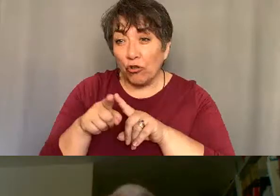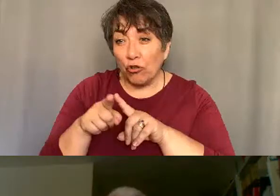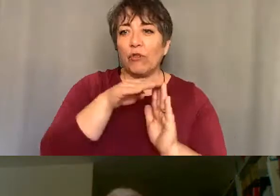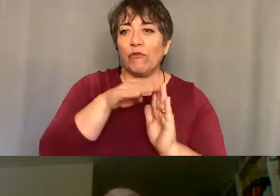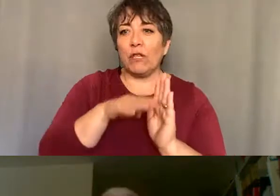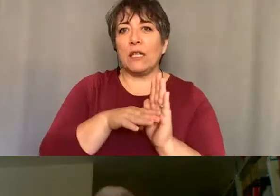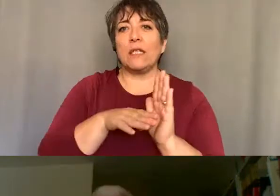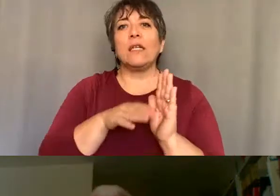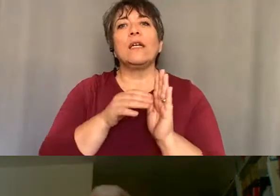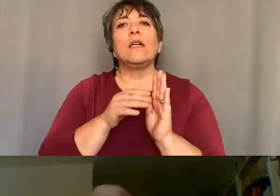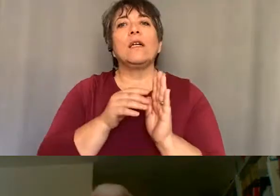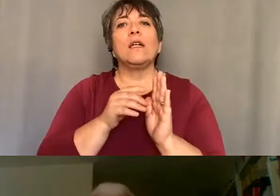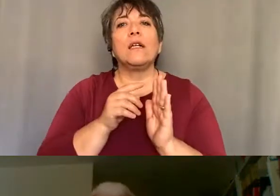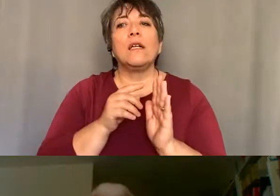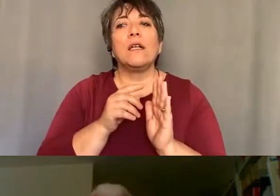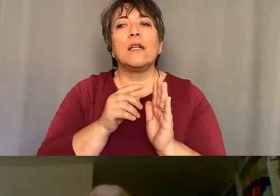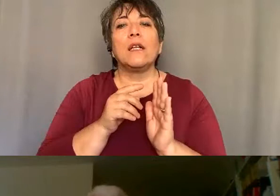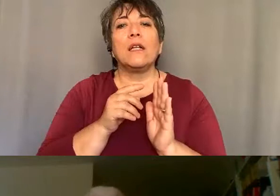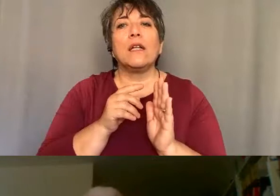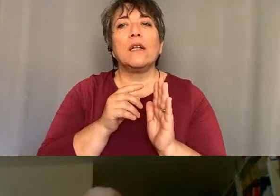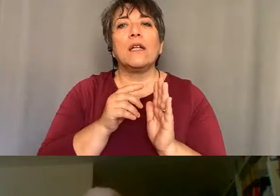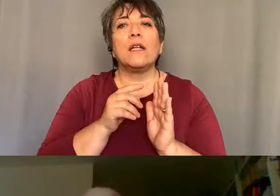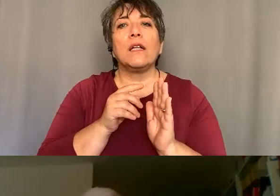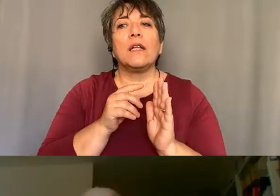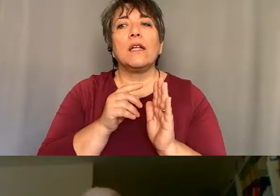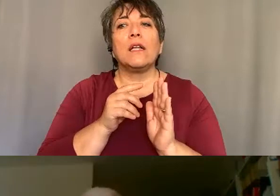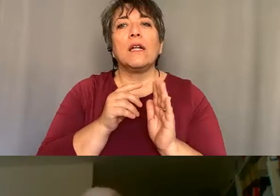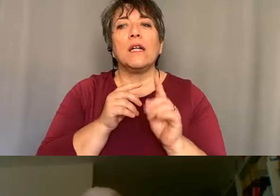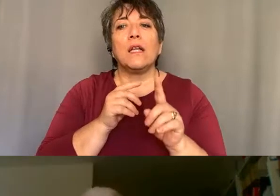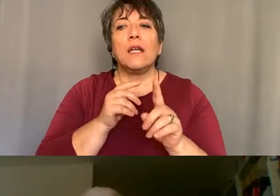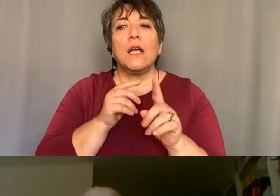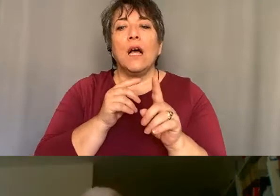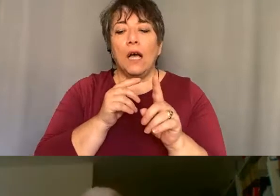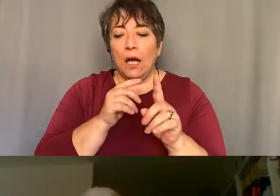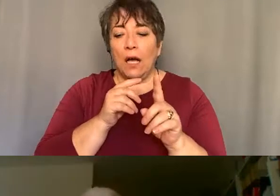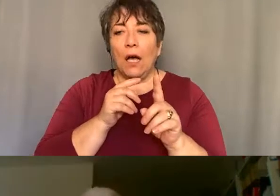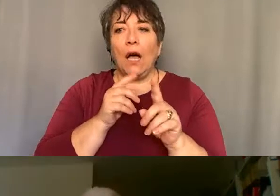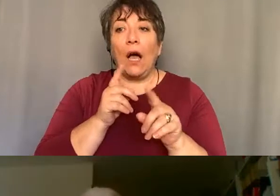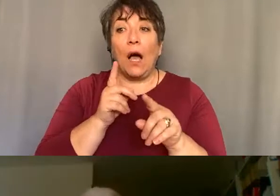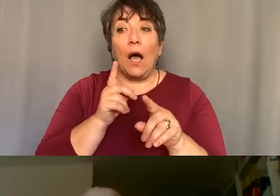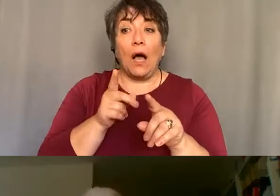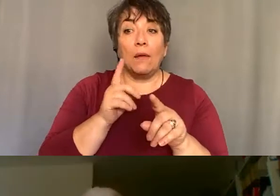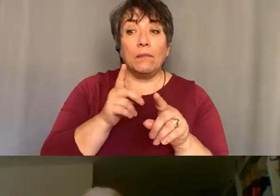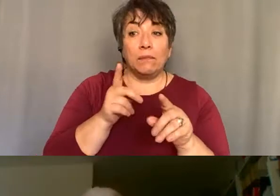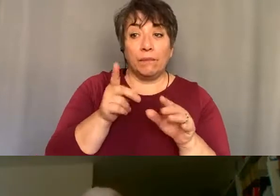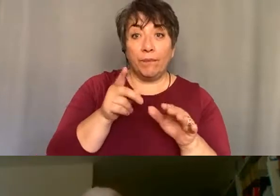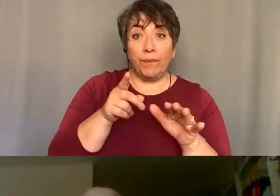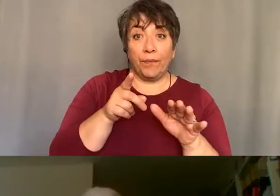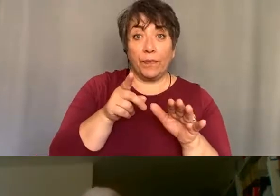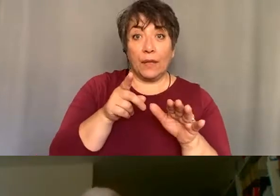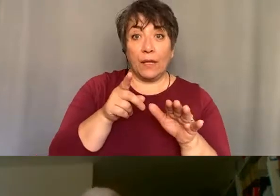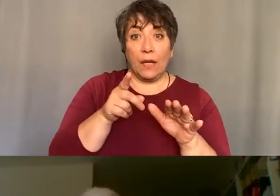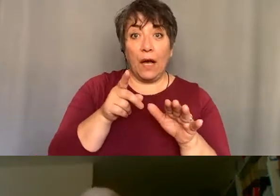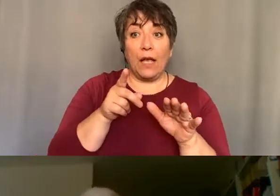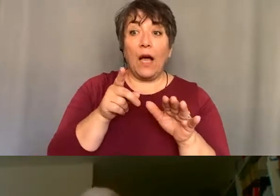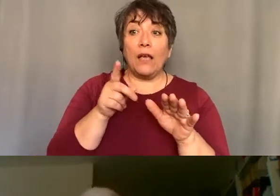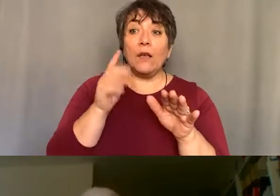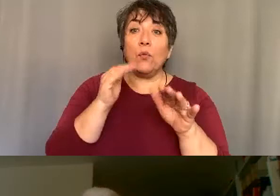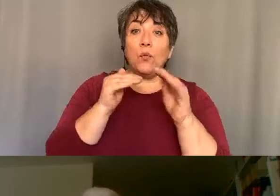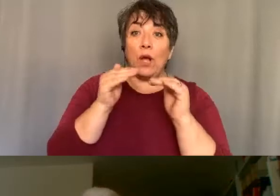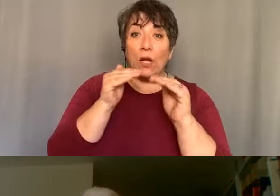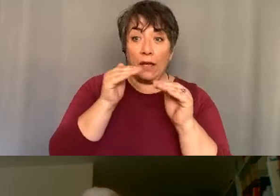back to you. Did you want us to pick up whether Alison would like to perhaps be involved after the session? Is